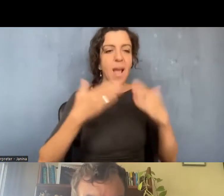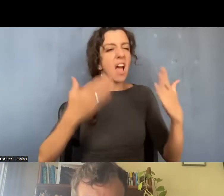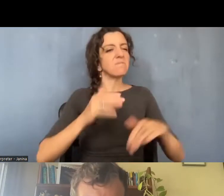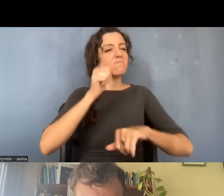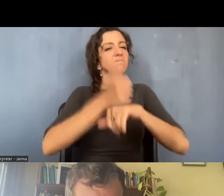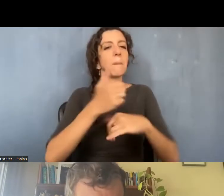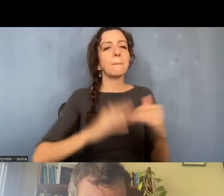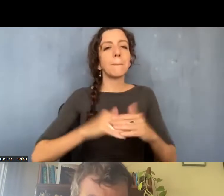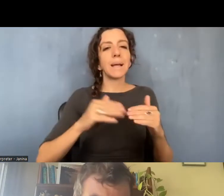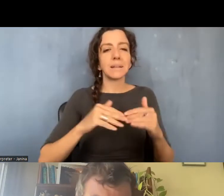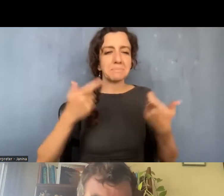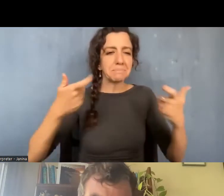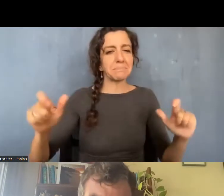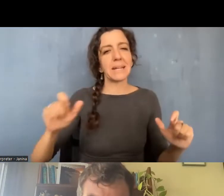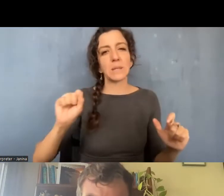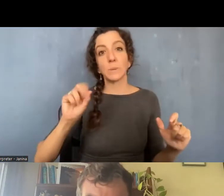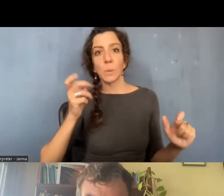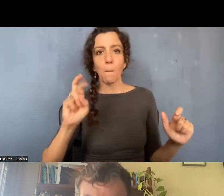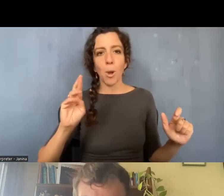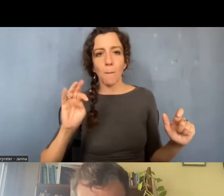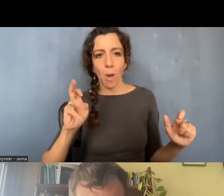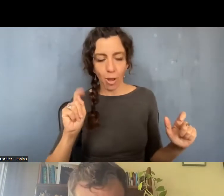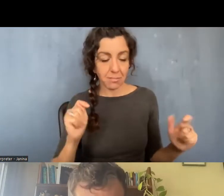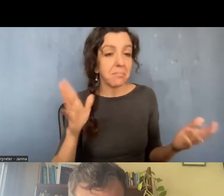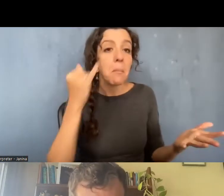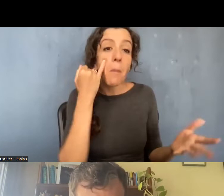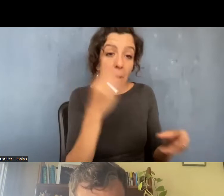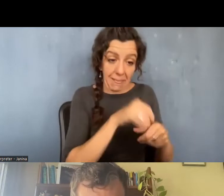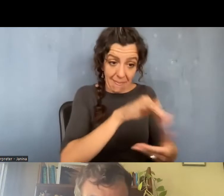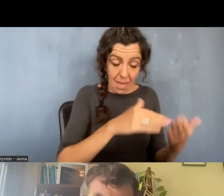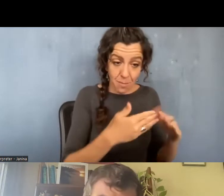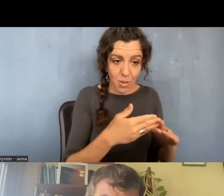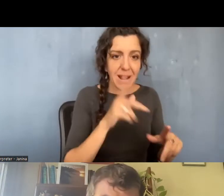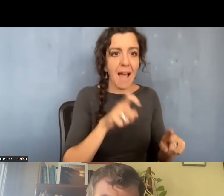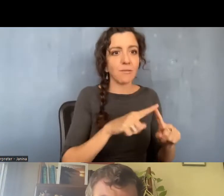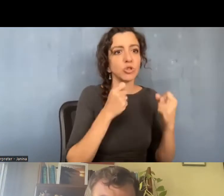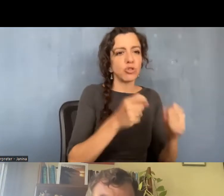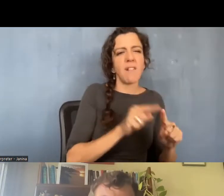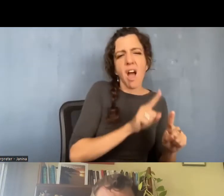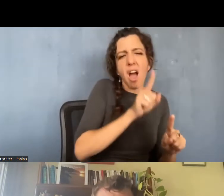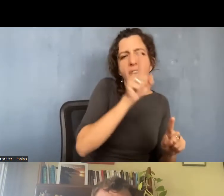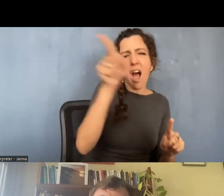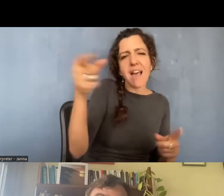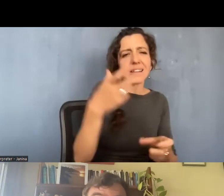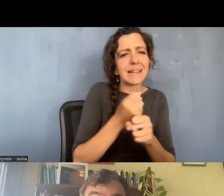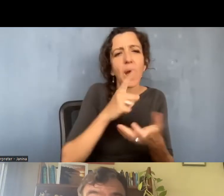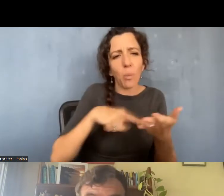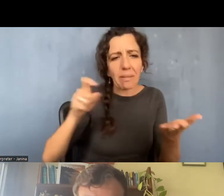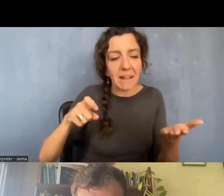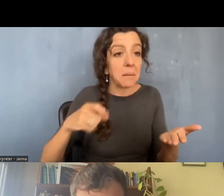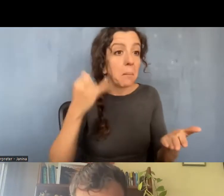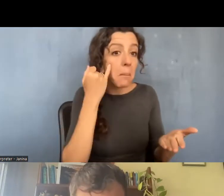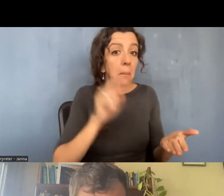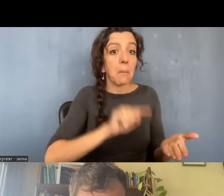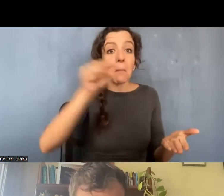this community, let's imagine that people must drive elsewhere to get what they need. Town X is only 10 miles away and has a